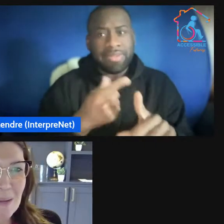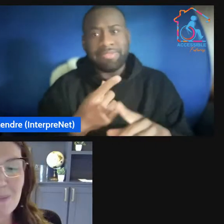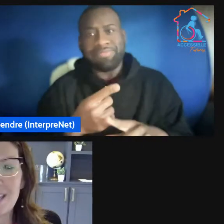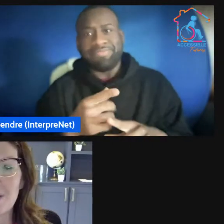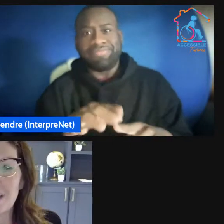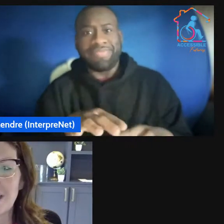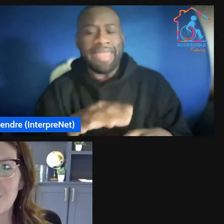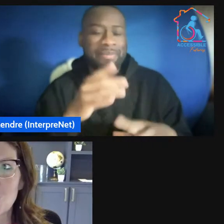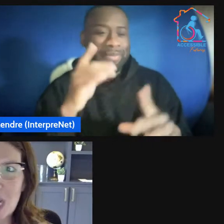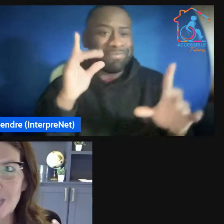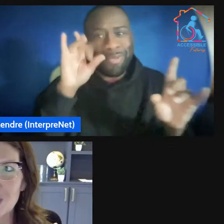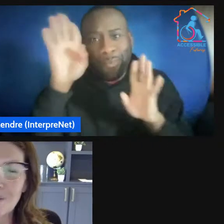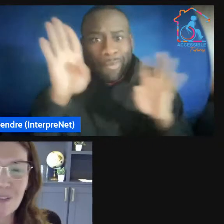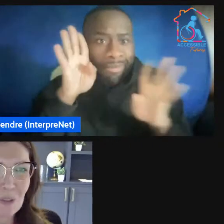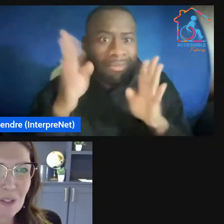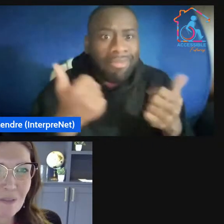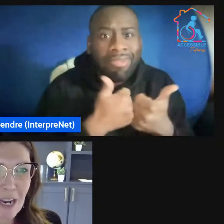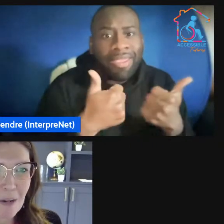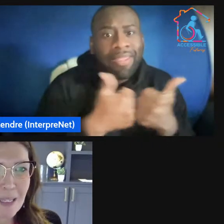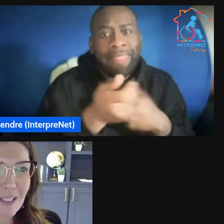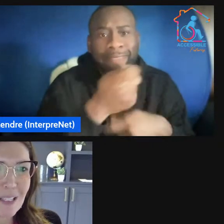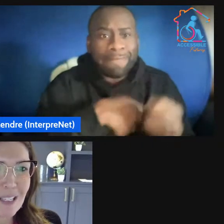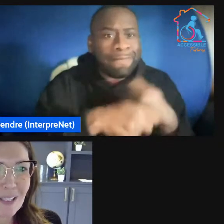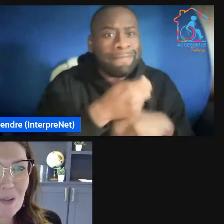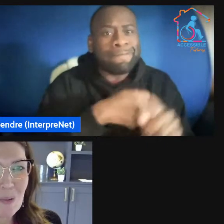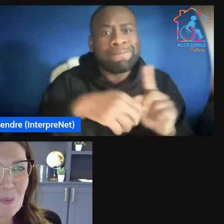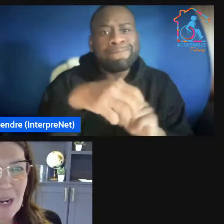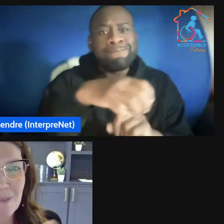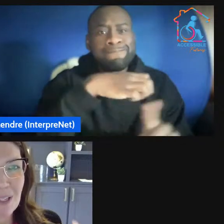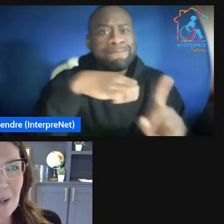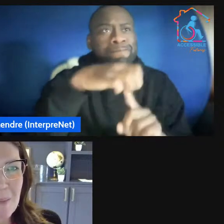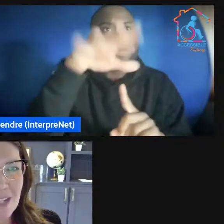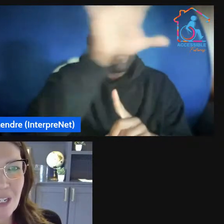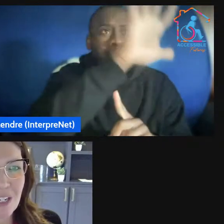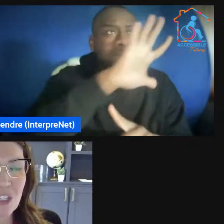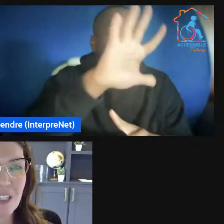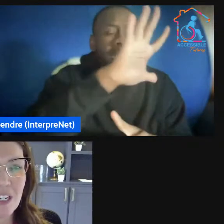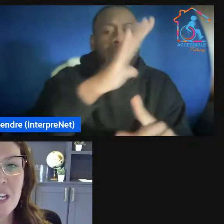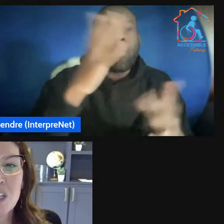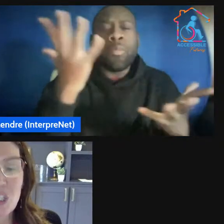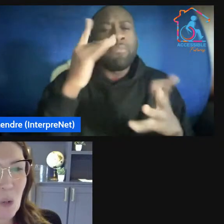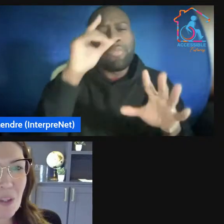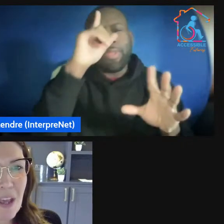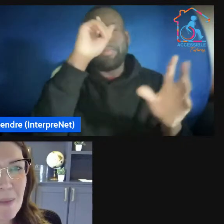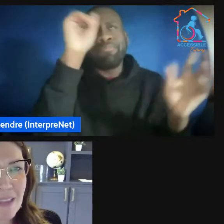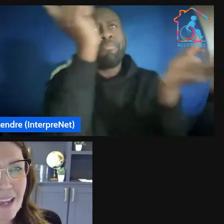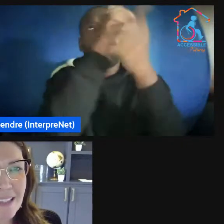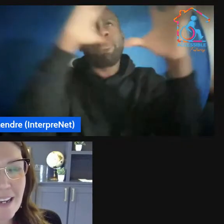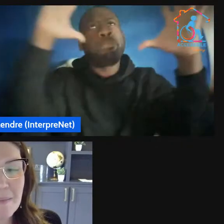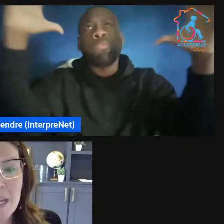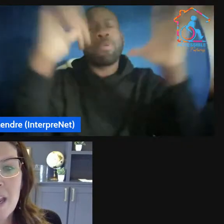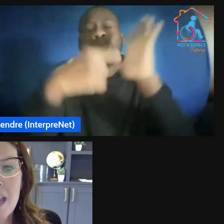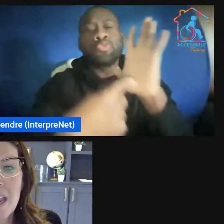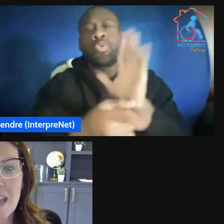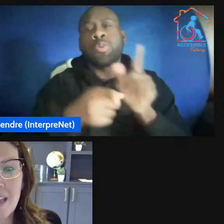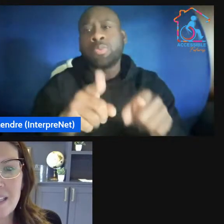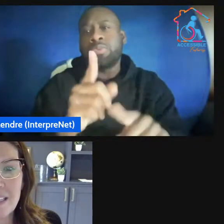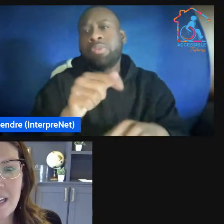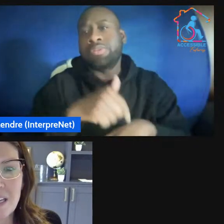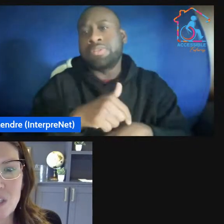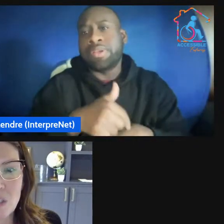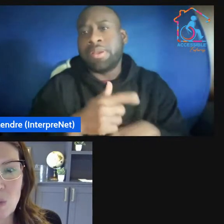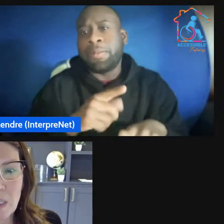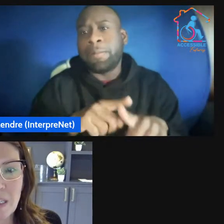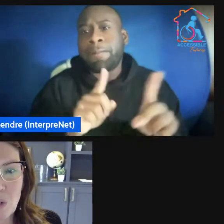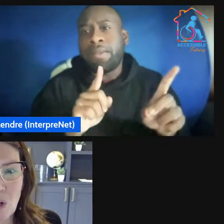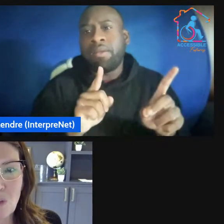games up and they would kind of change the physical environment to suit whatever their imagination showed them at that time. And